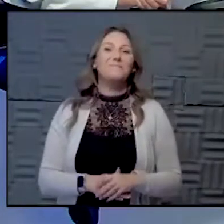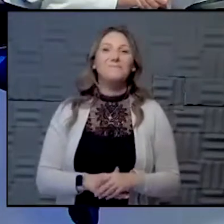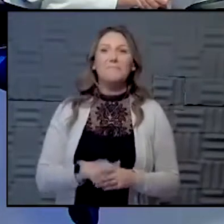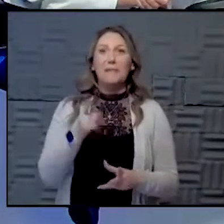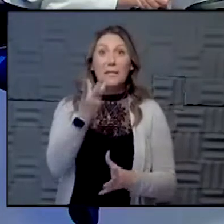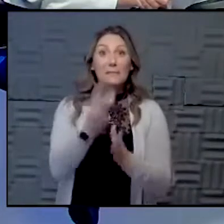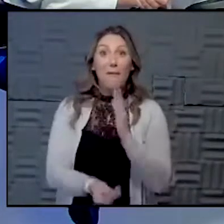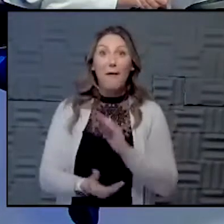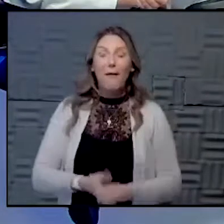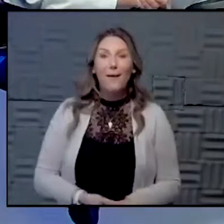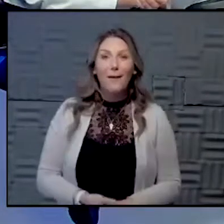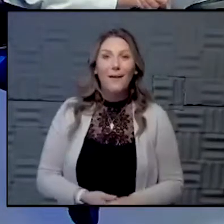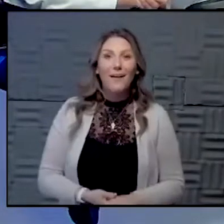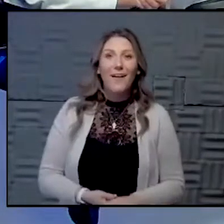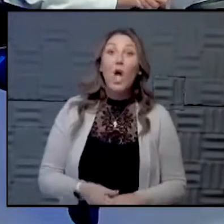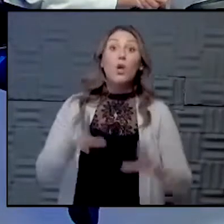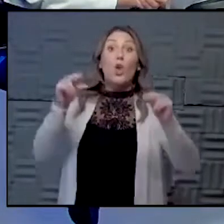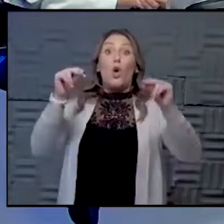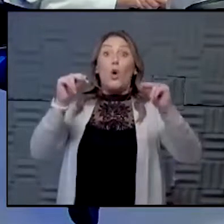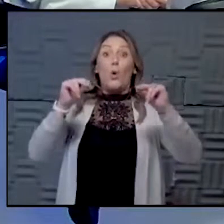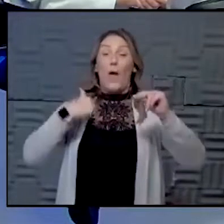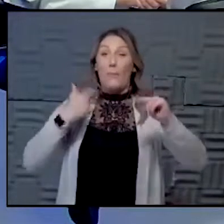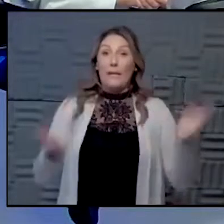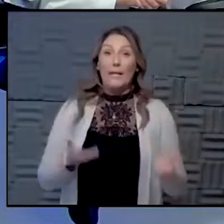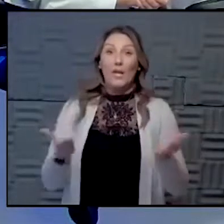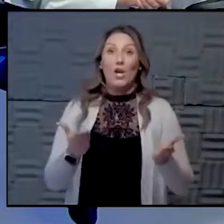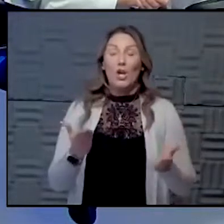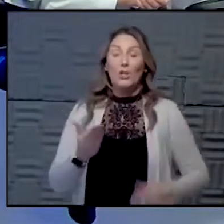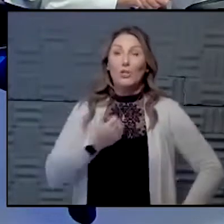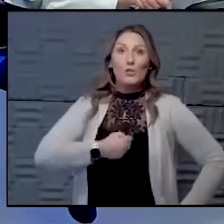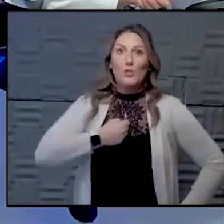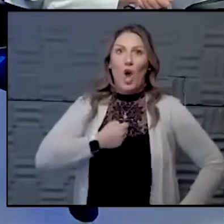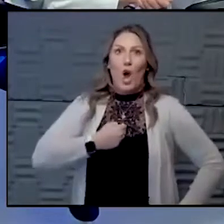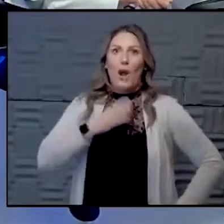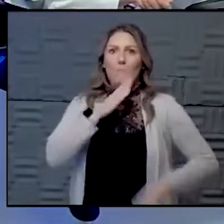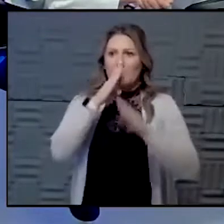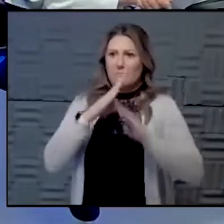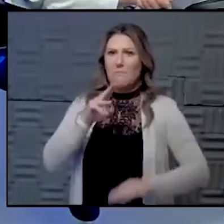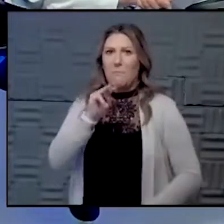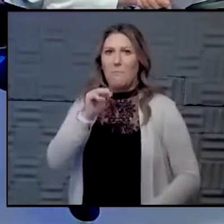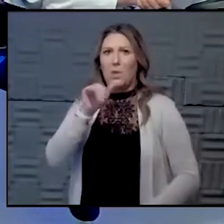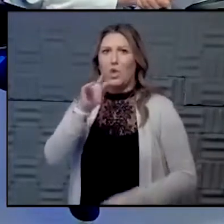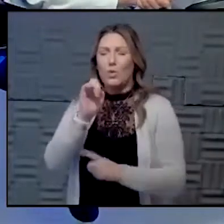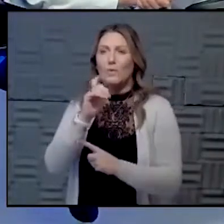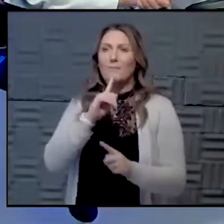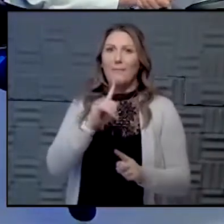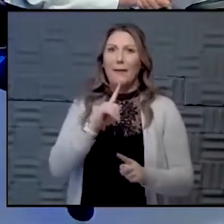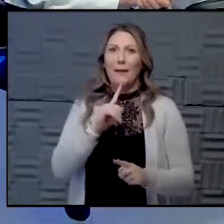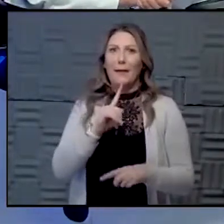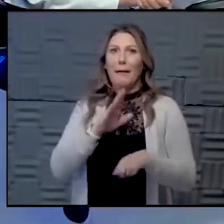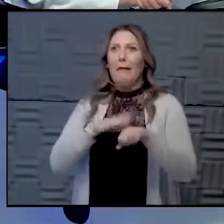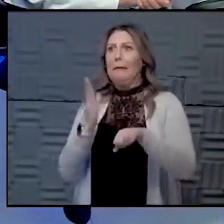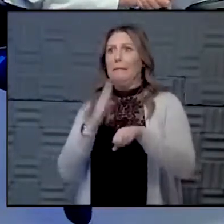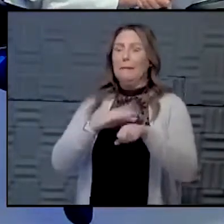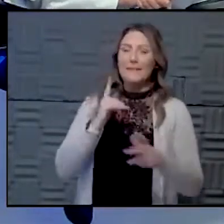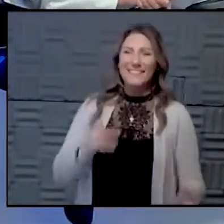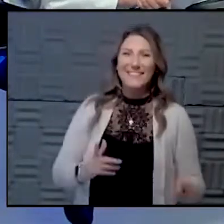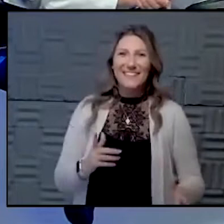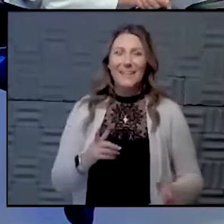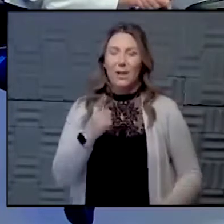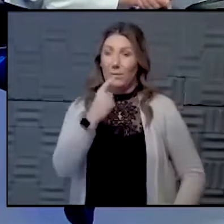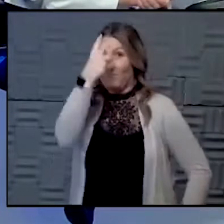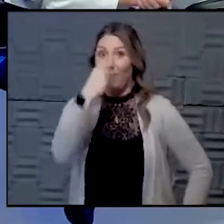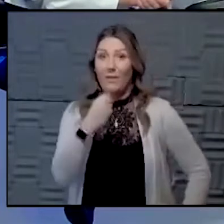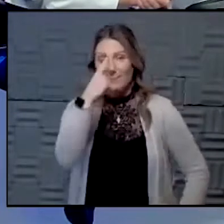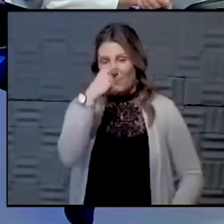He's gone. Nothing is simple No, in a pandemic. that's okay. Sorry, I had to unmute myself. He fell asleep. Fell asleep. He fell asleep. That's